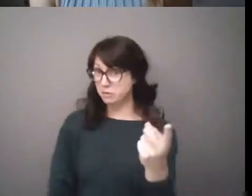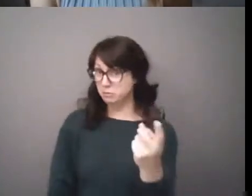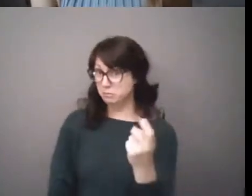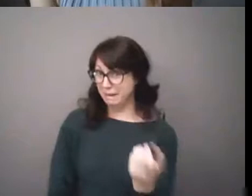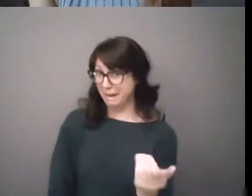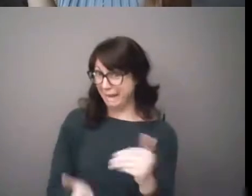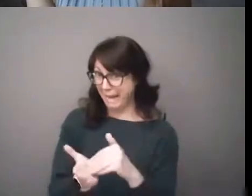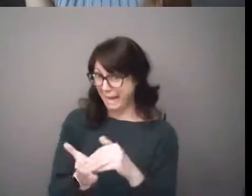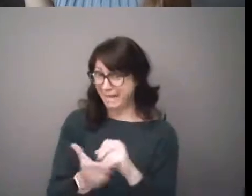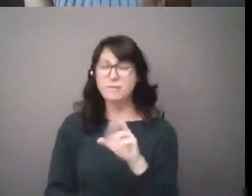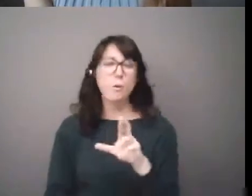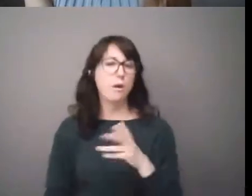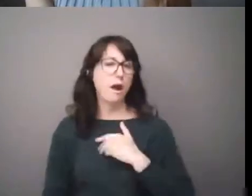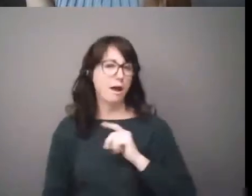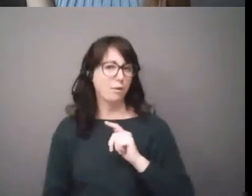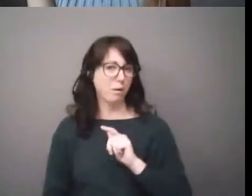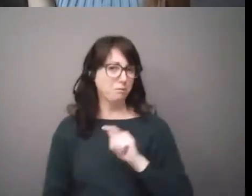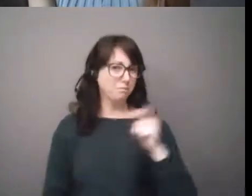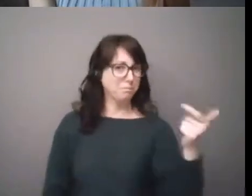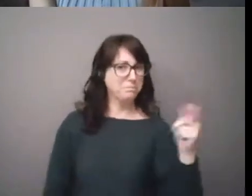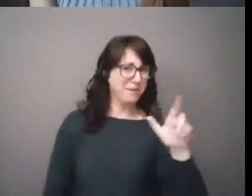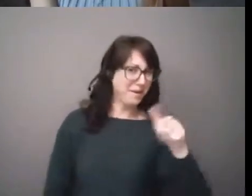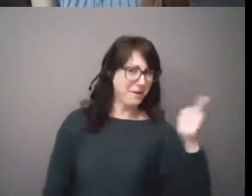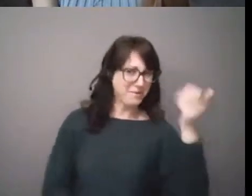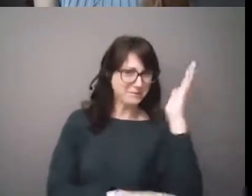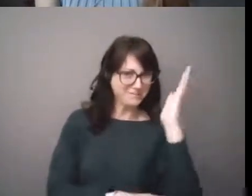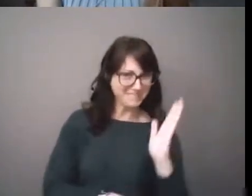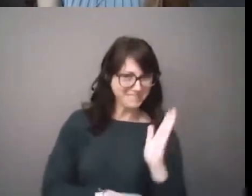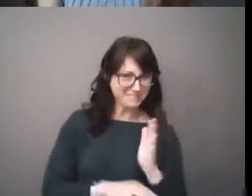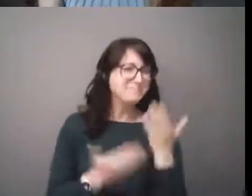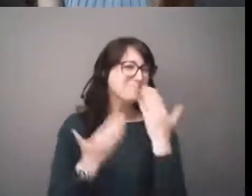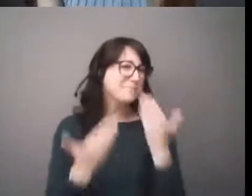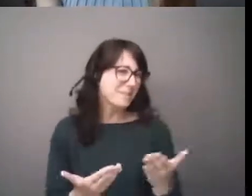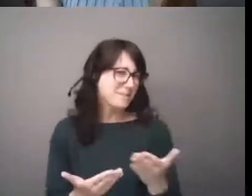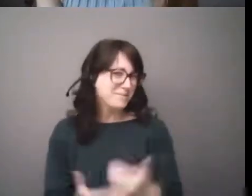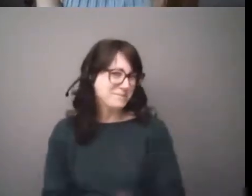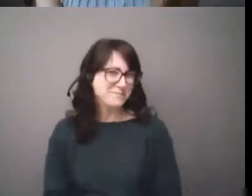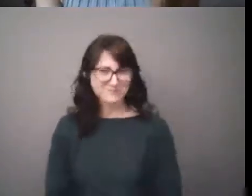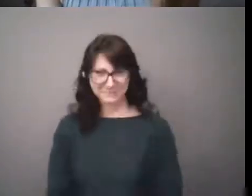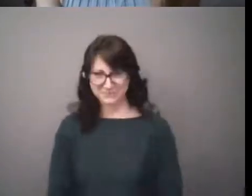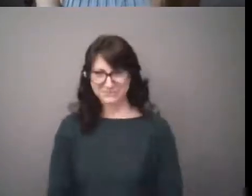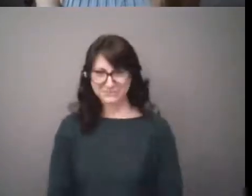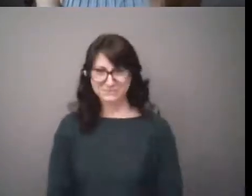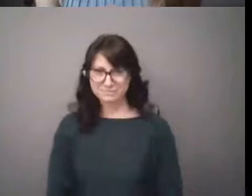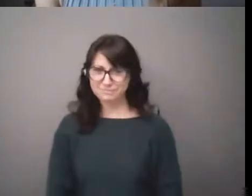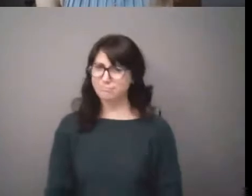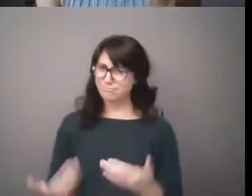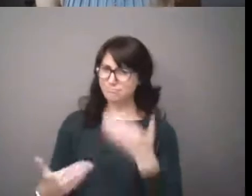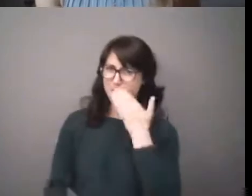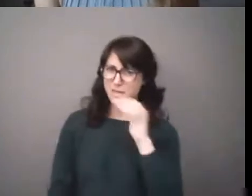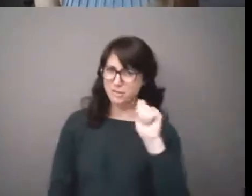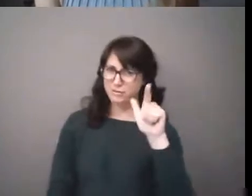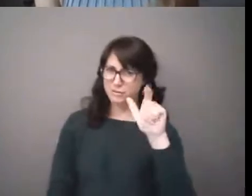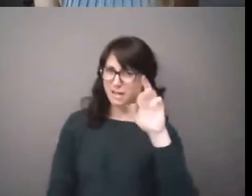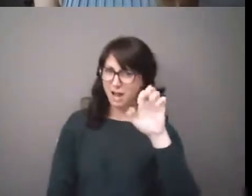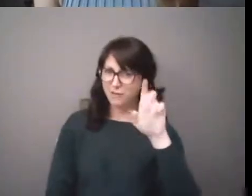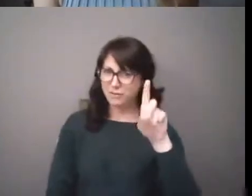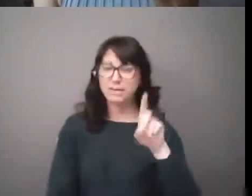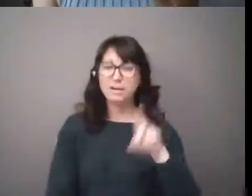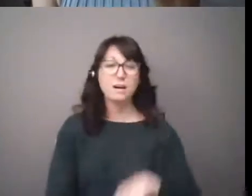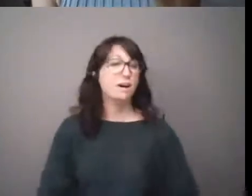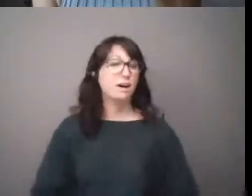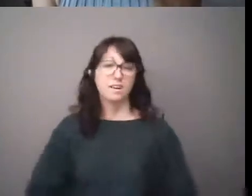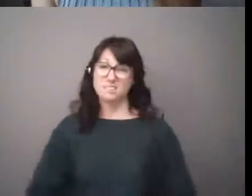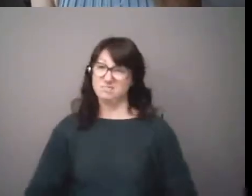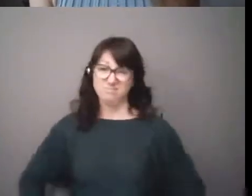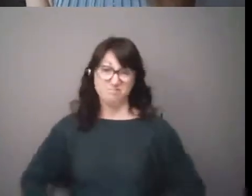or I'll turn the mic over to somebody else. Thank you for having me today. Thank you, Alf. Well, actually, you